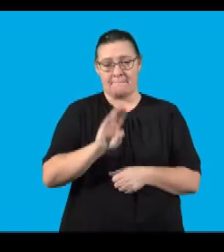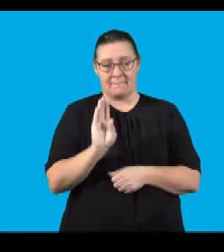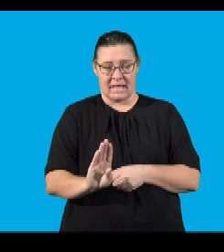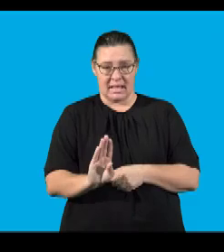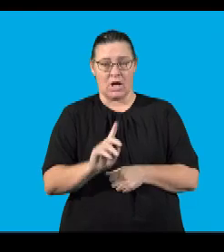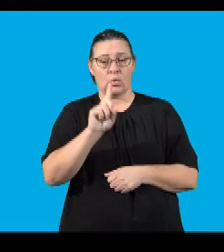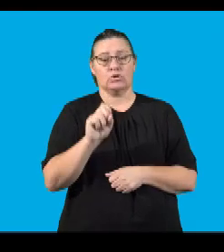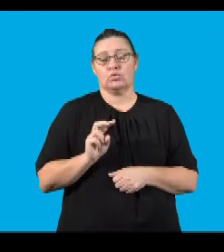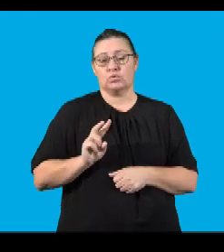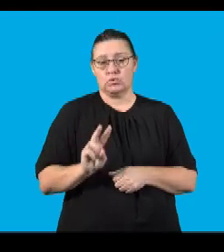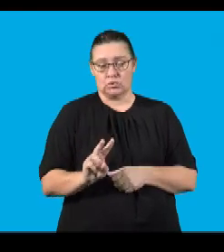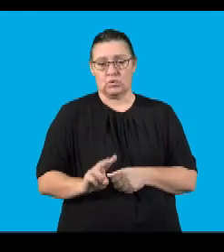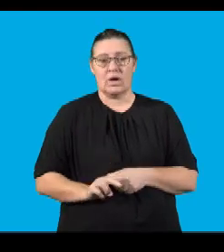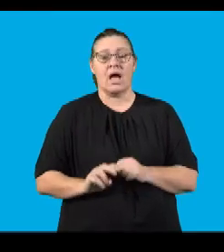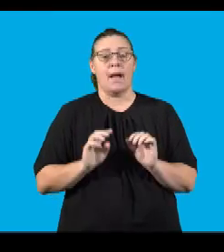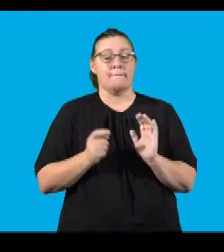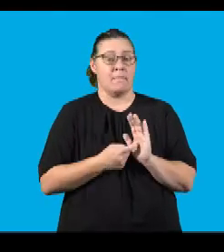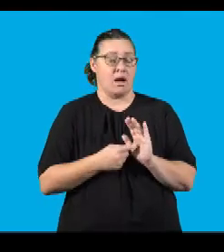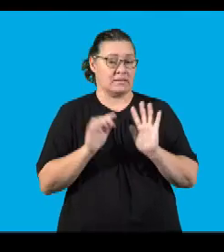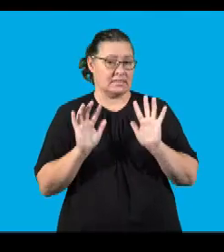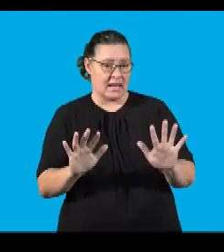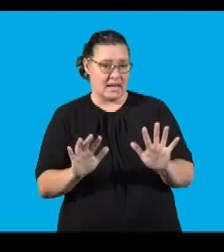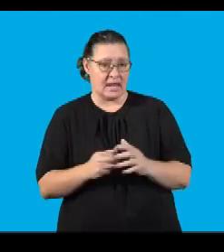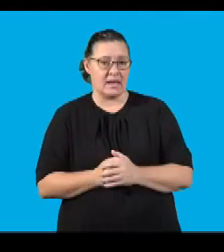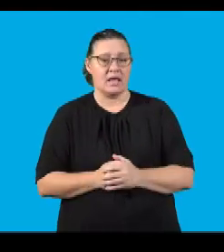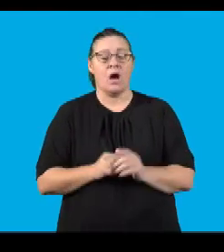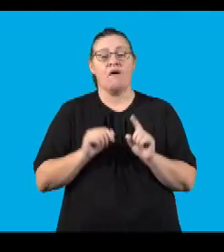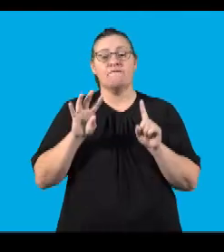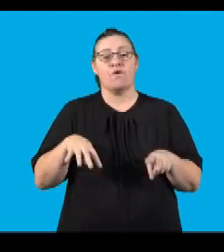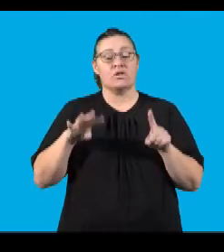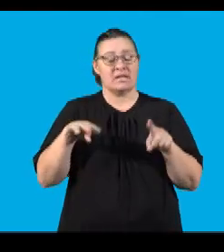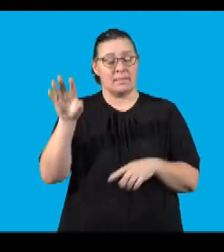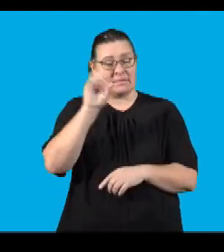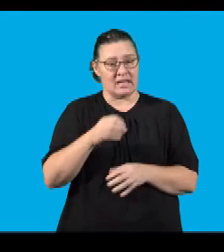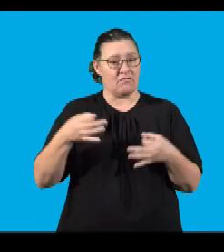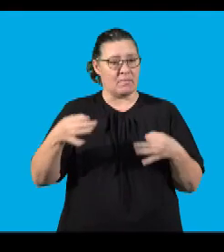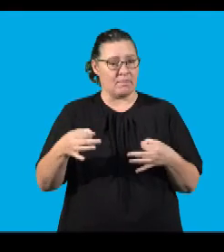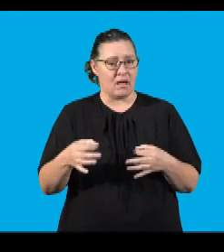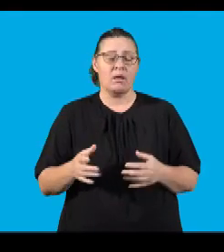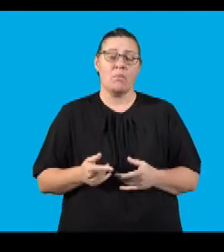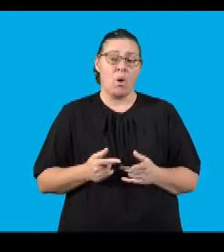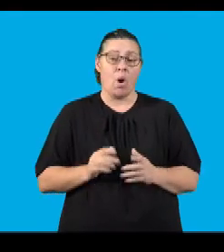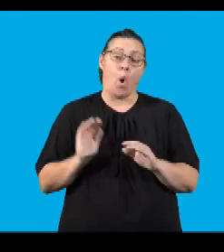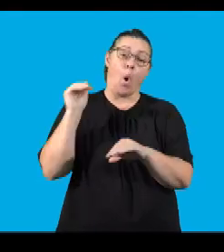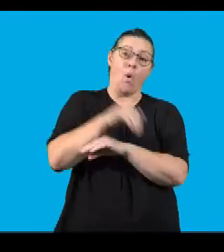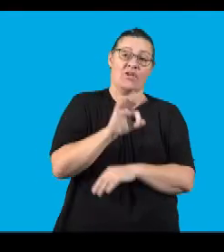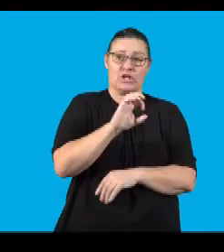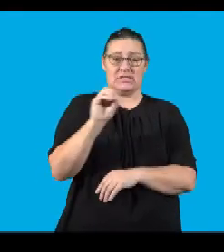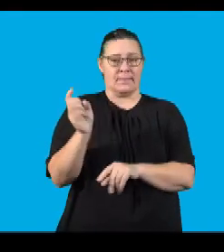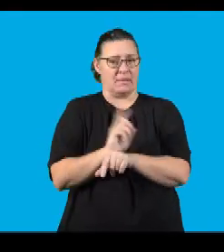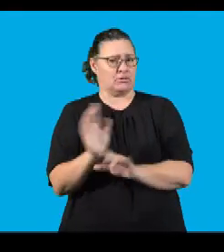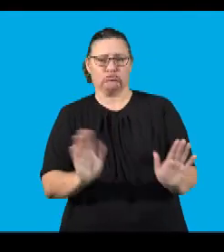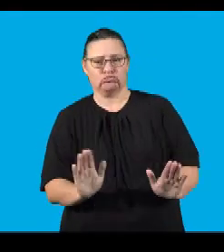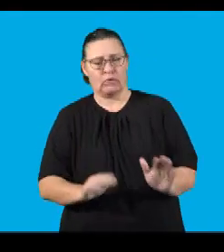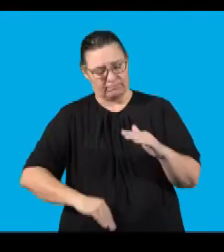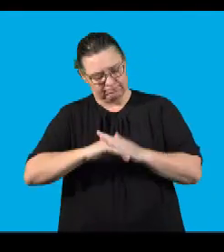section B, question 2. It has 10 marks, it is 14% of the paper, and you should spend no more than